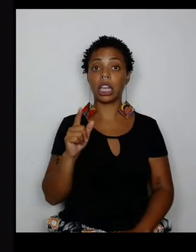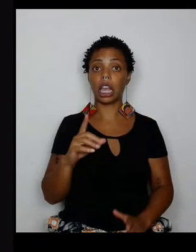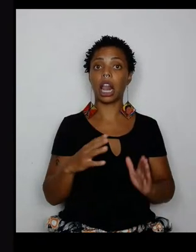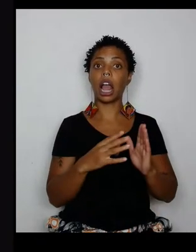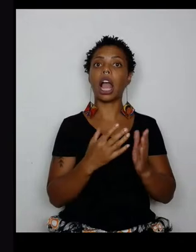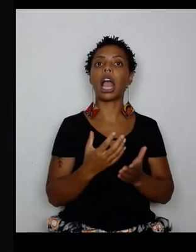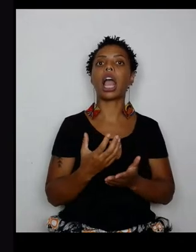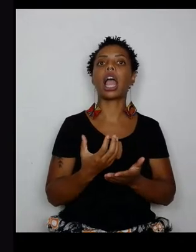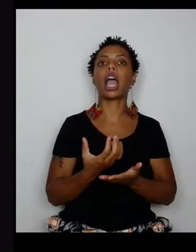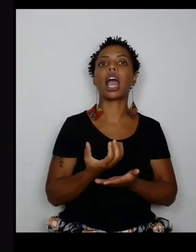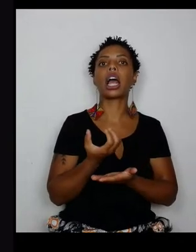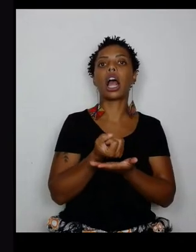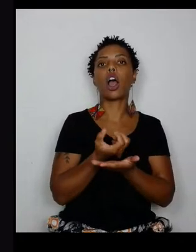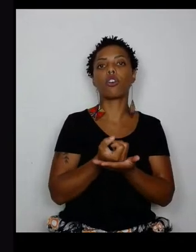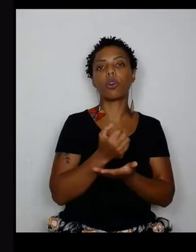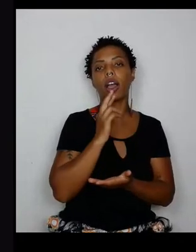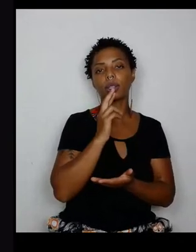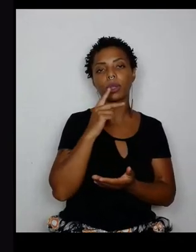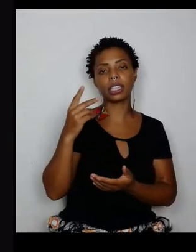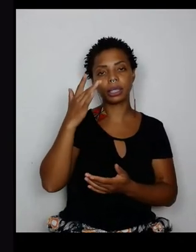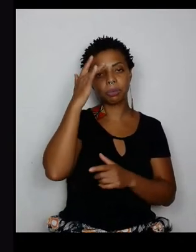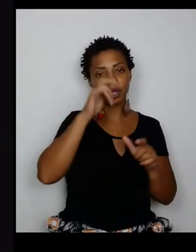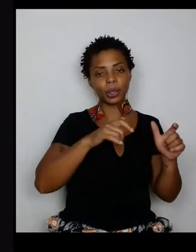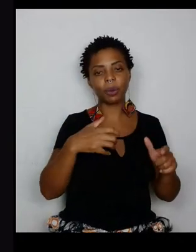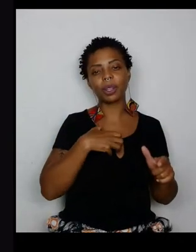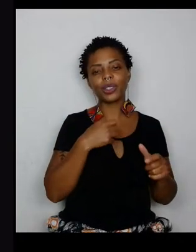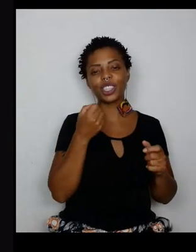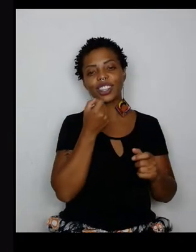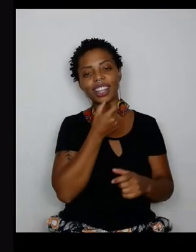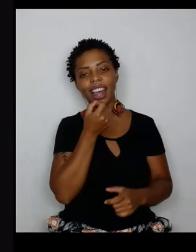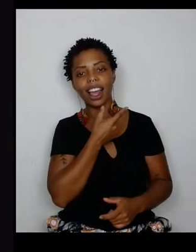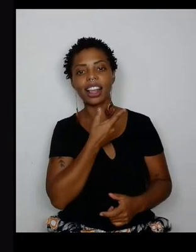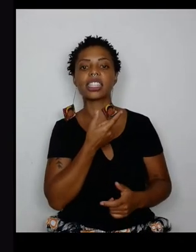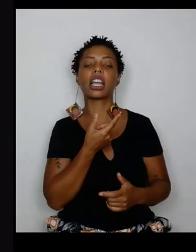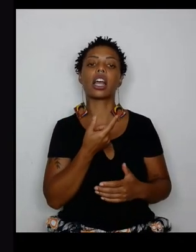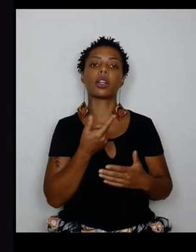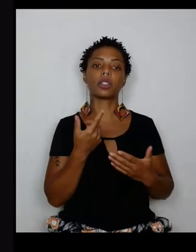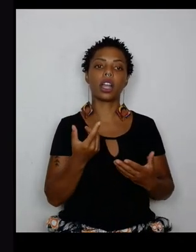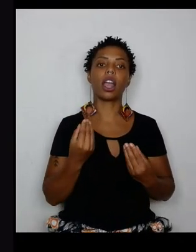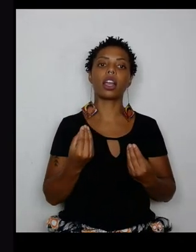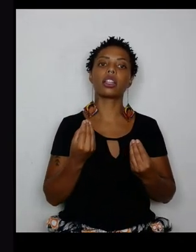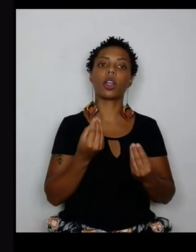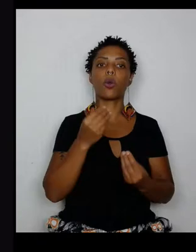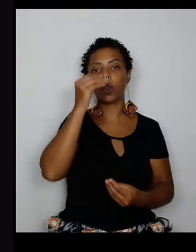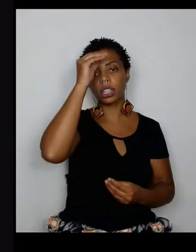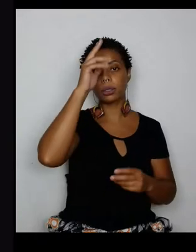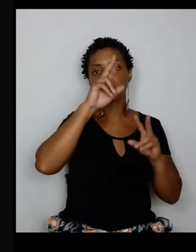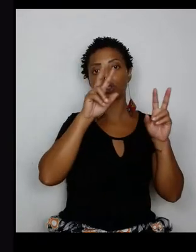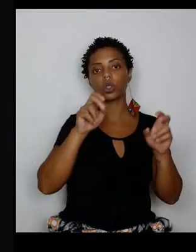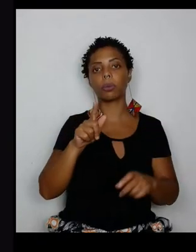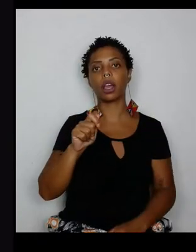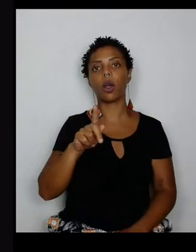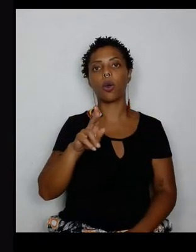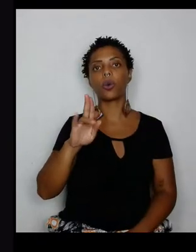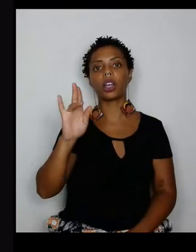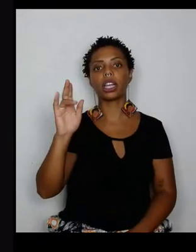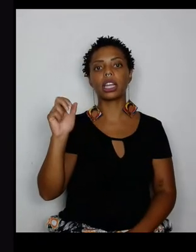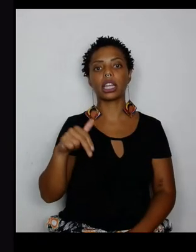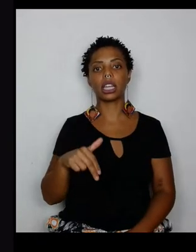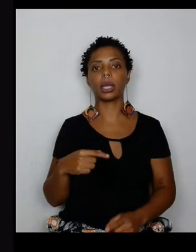terms of knowledge of gogan so she's looking to kind of counter or reposition this